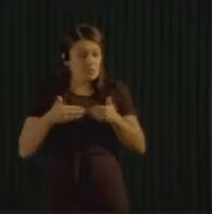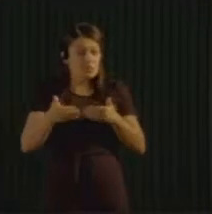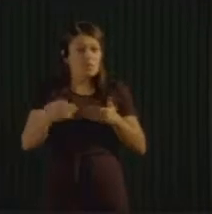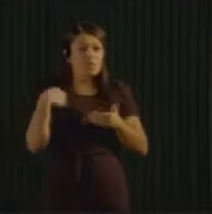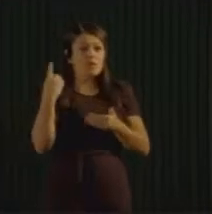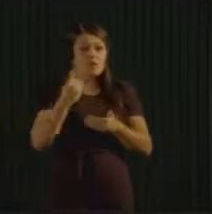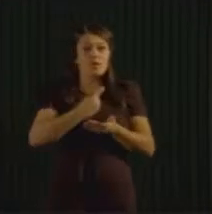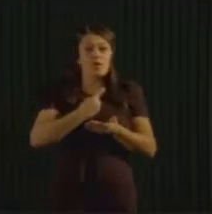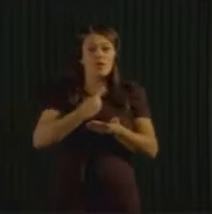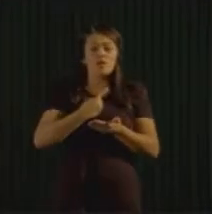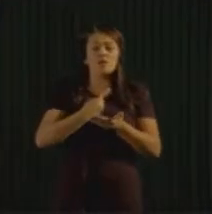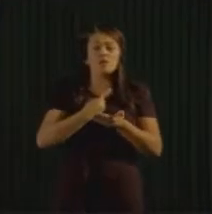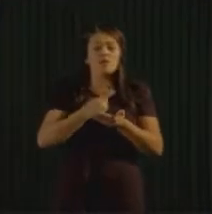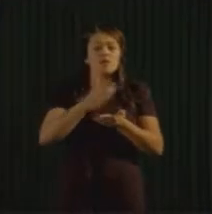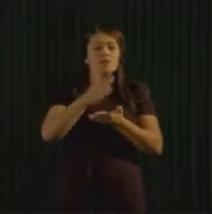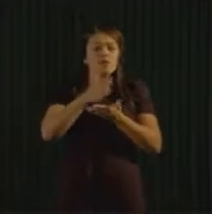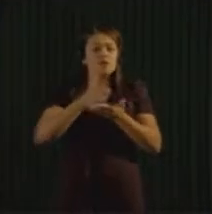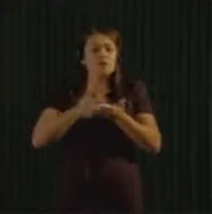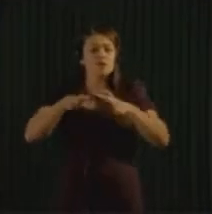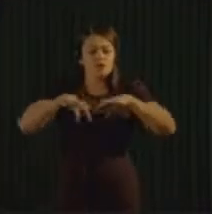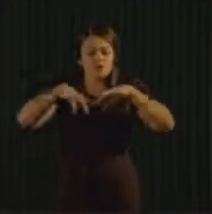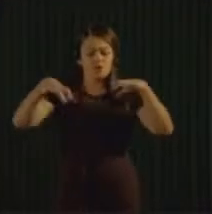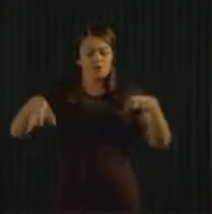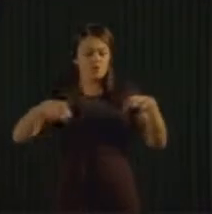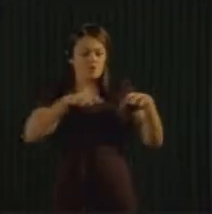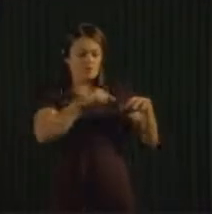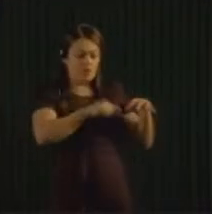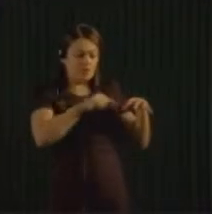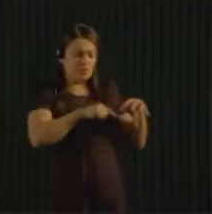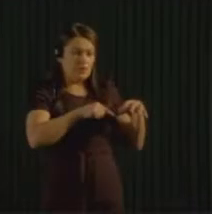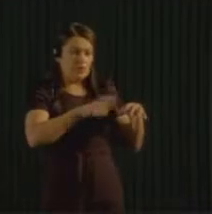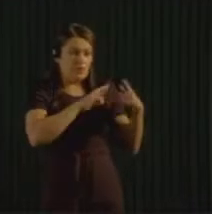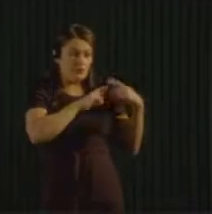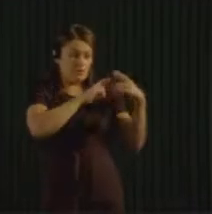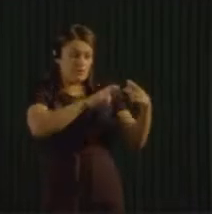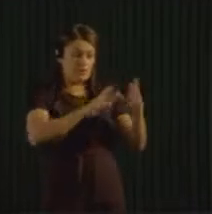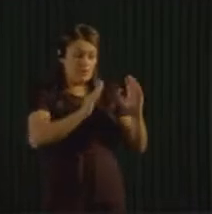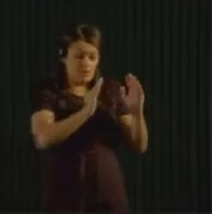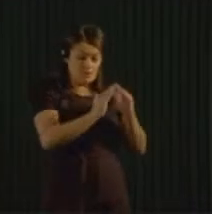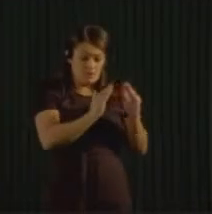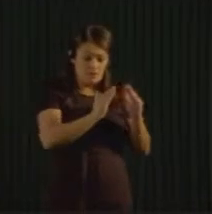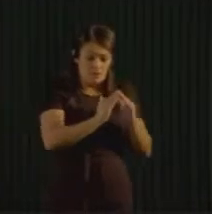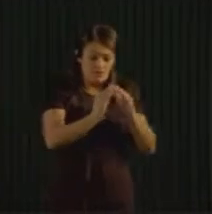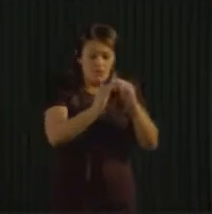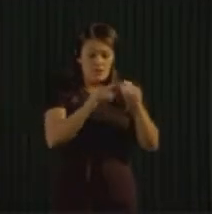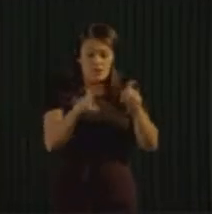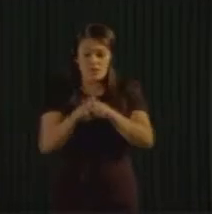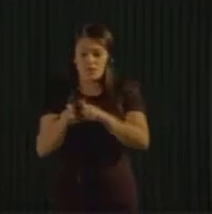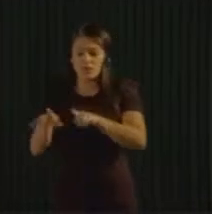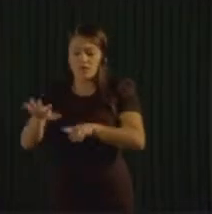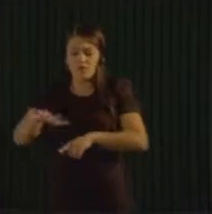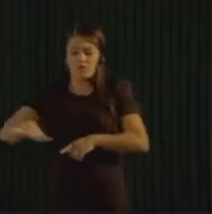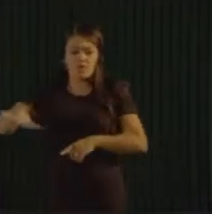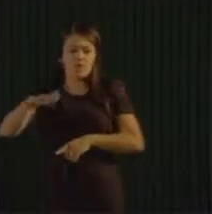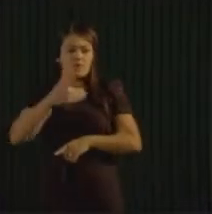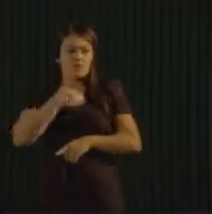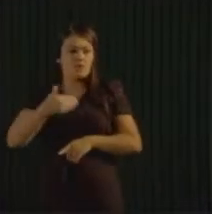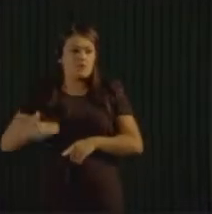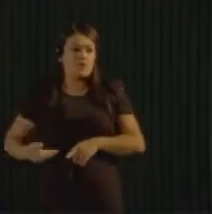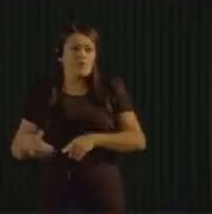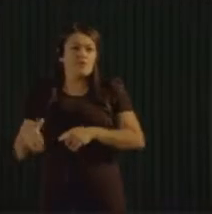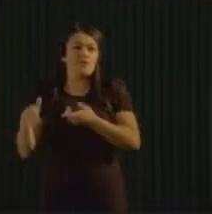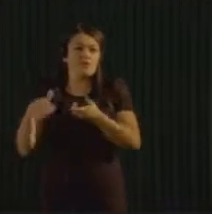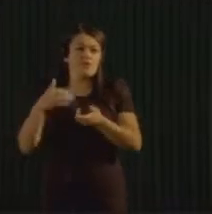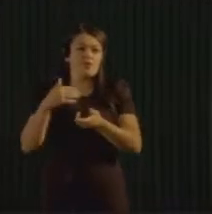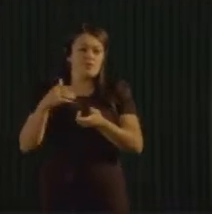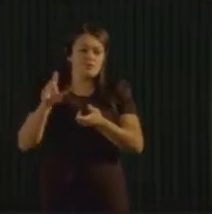public buildings or the offices areas. And then we did the basic research conducted for what's the current status. At the